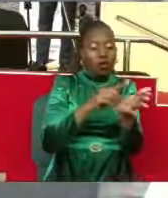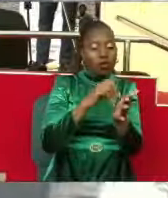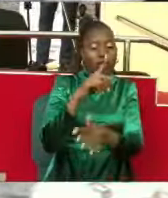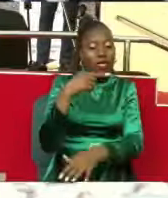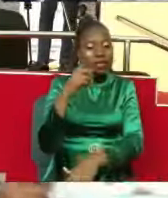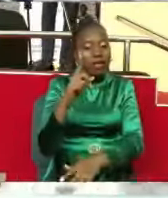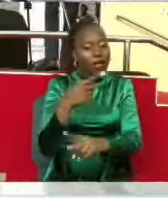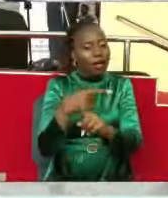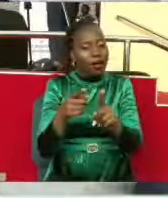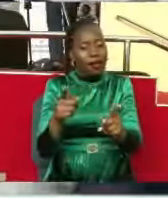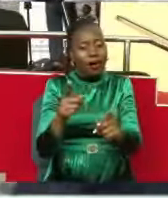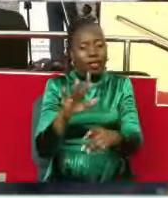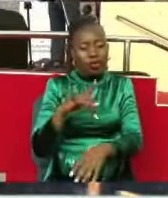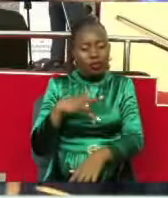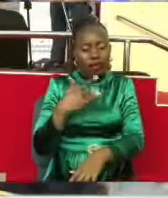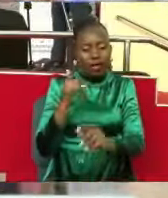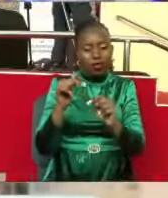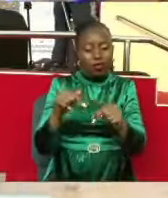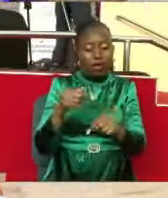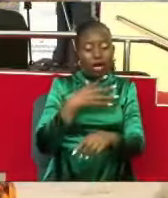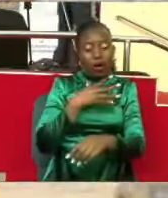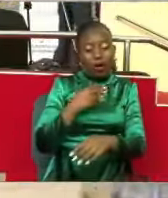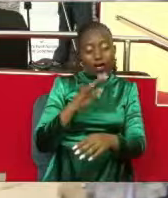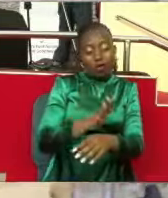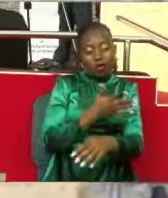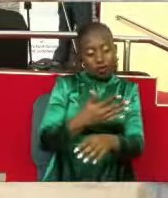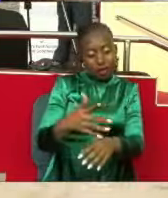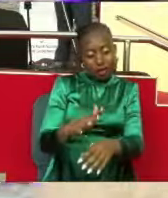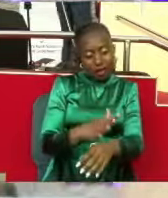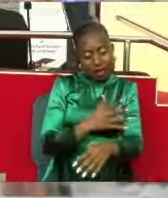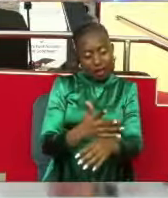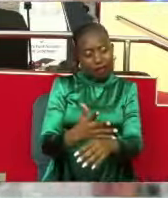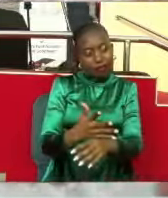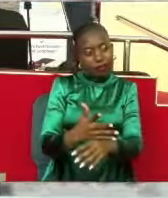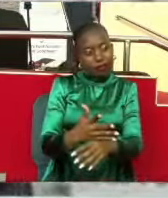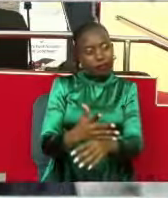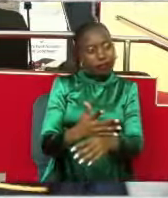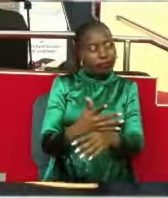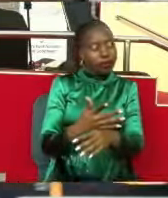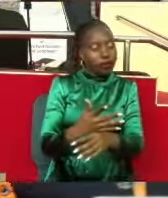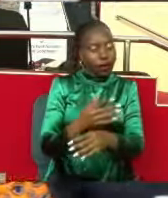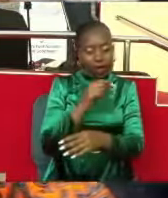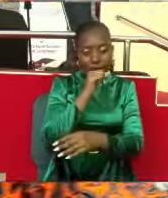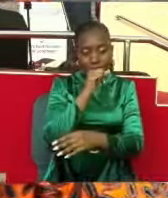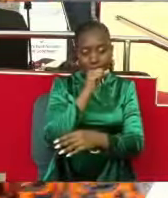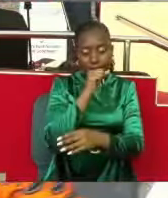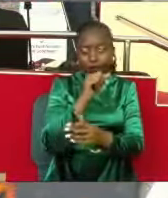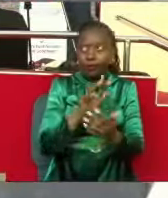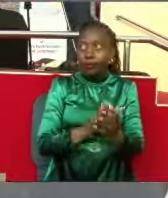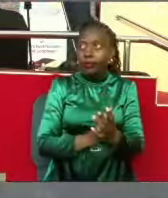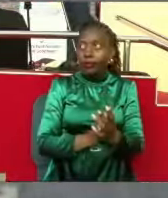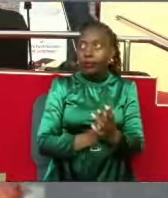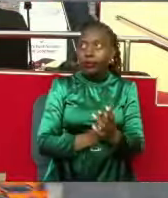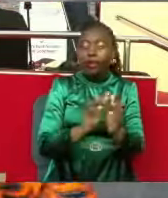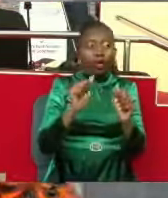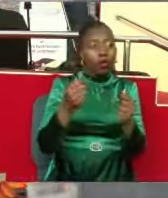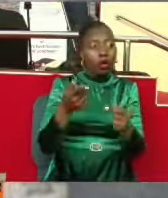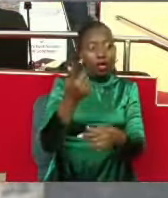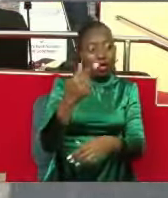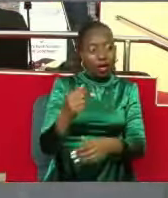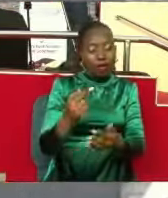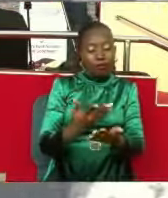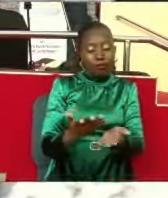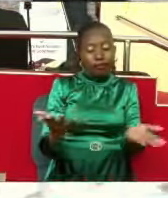today I want to sing a song. I don't even know where to start or where to begin. But you can come so